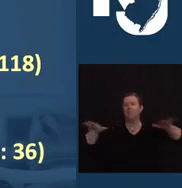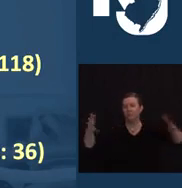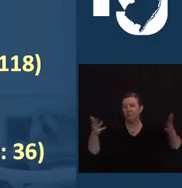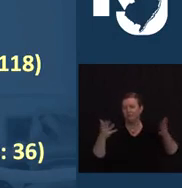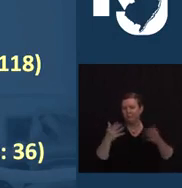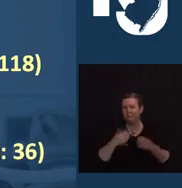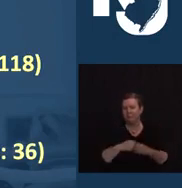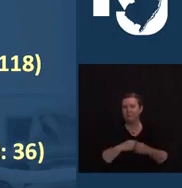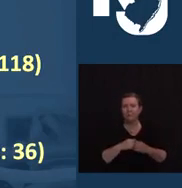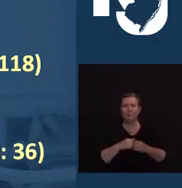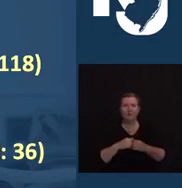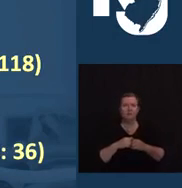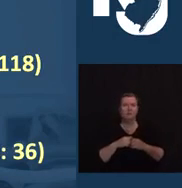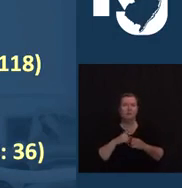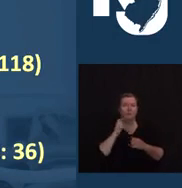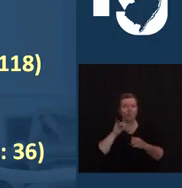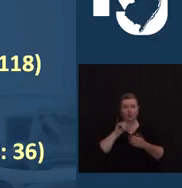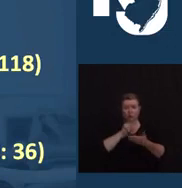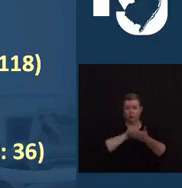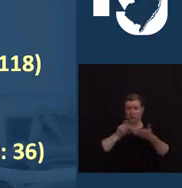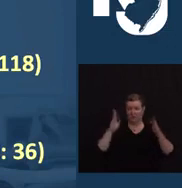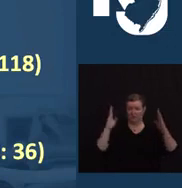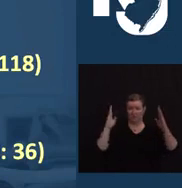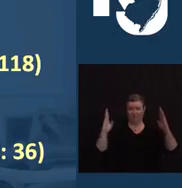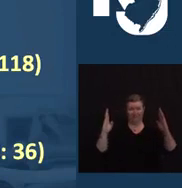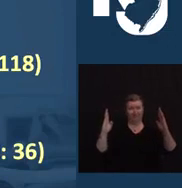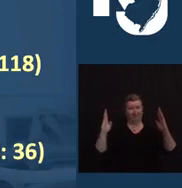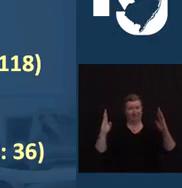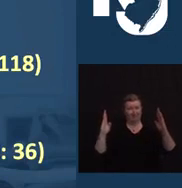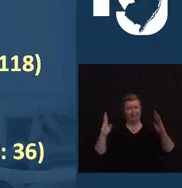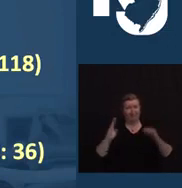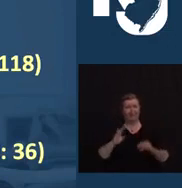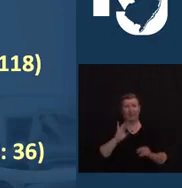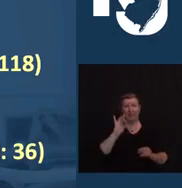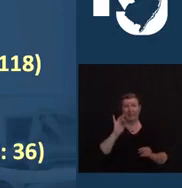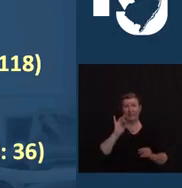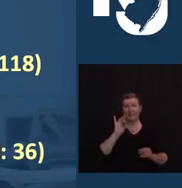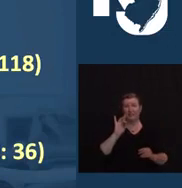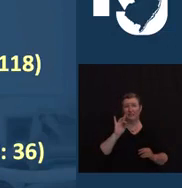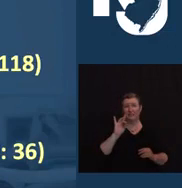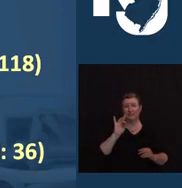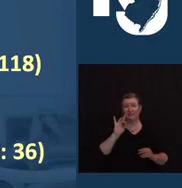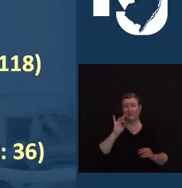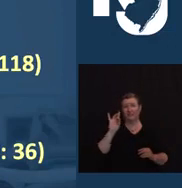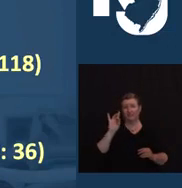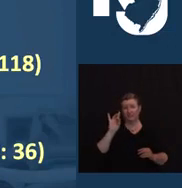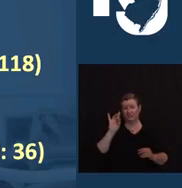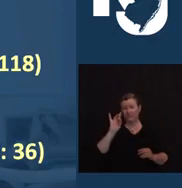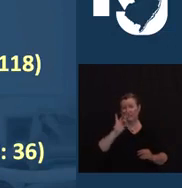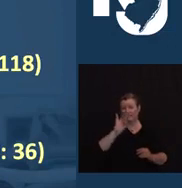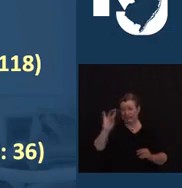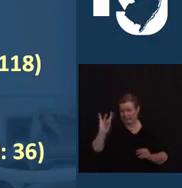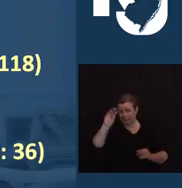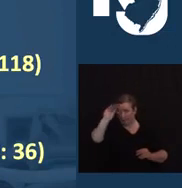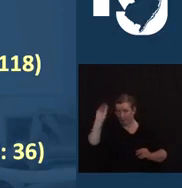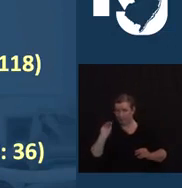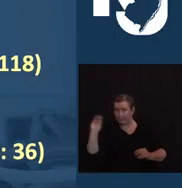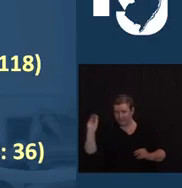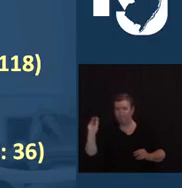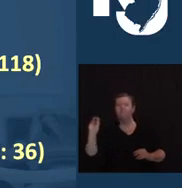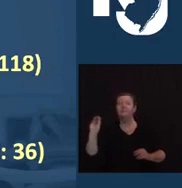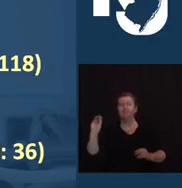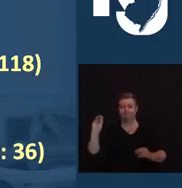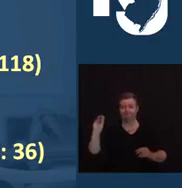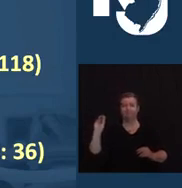unvaccinated individuals accounted for roughly 88% of the 13,118 total positive test